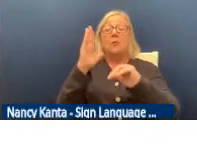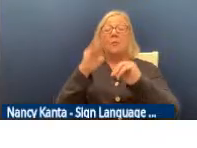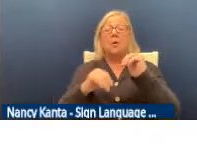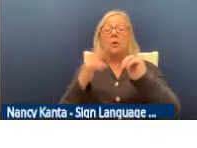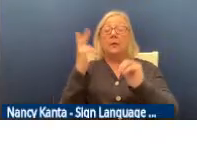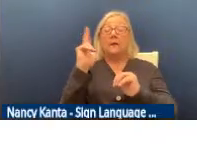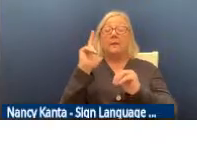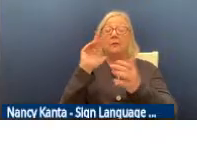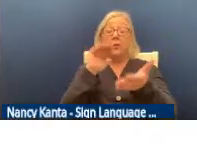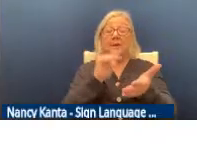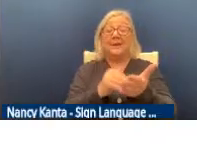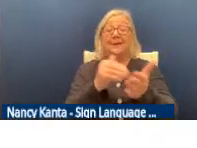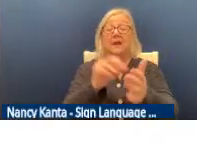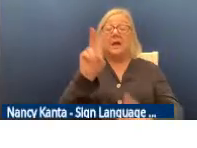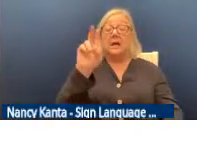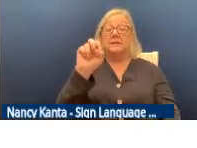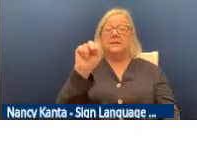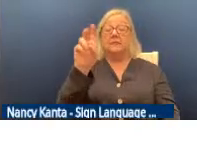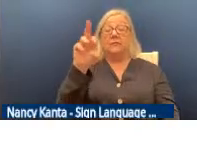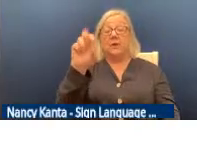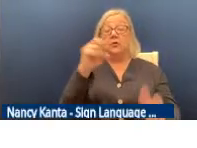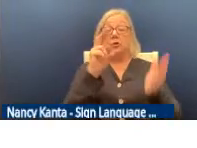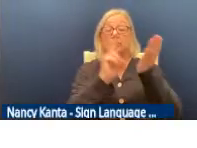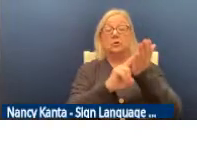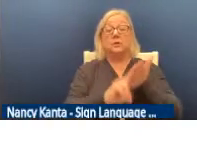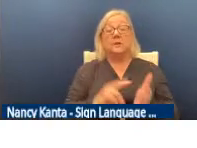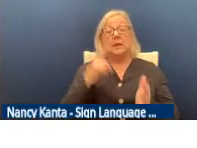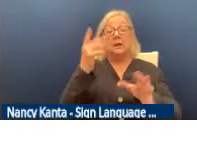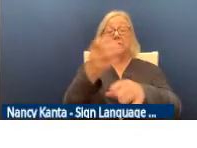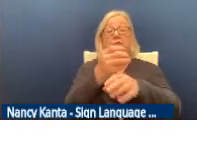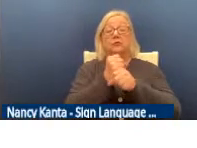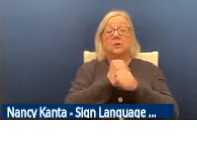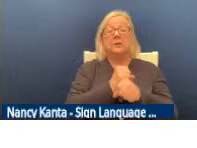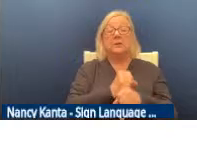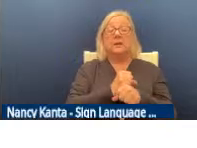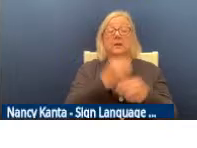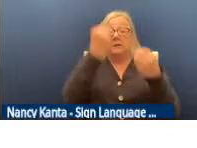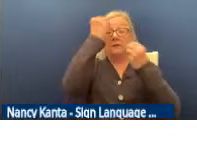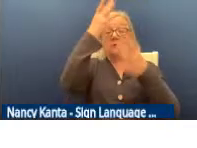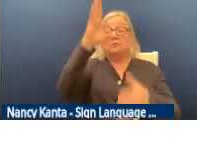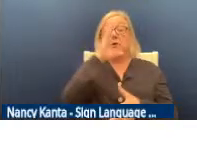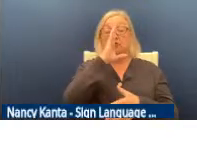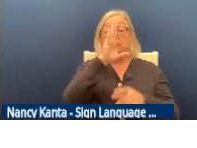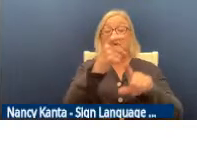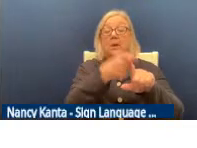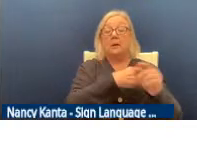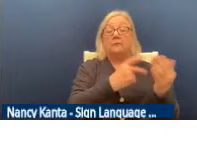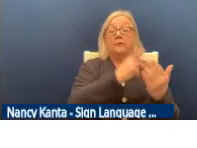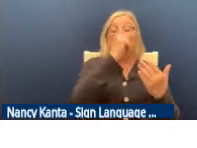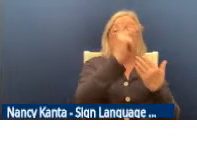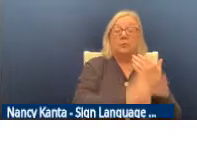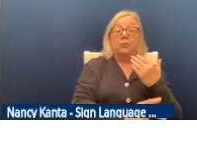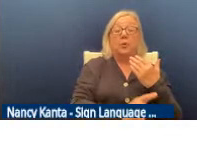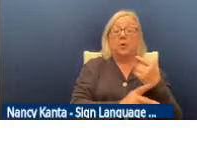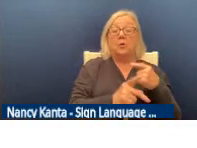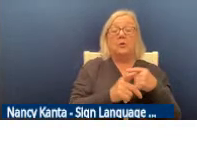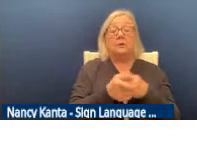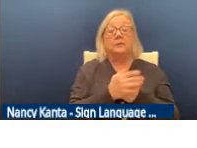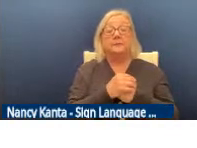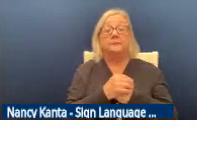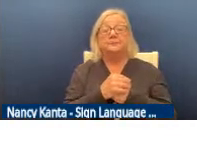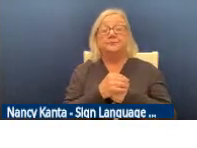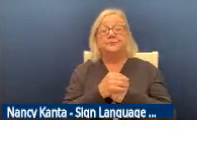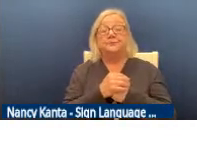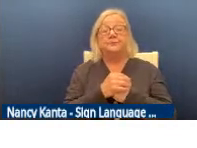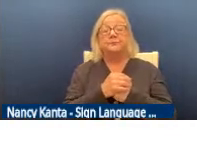direct information from the program on this type of information, contracting, et cetera. And it's a great outlet for